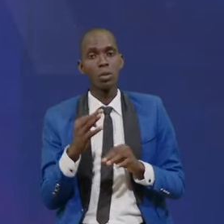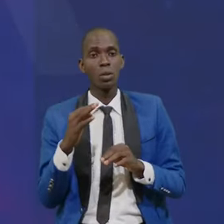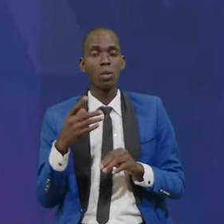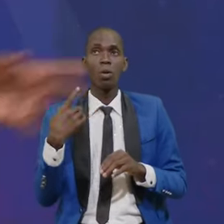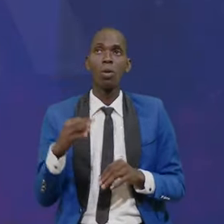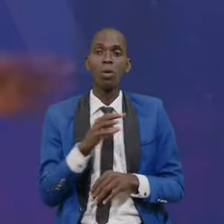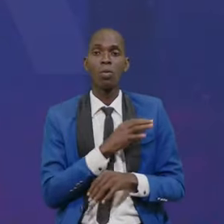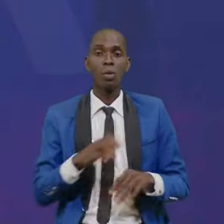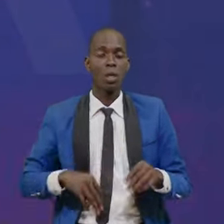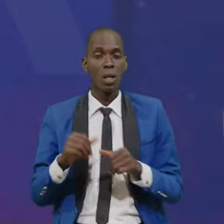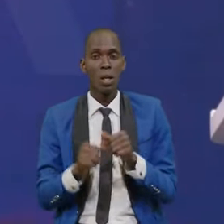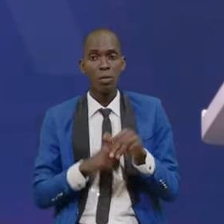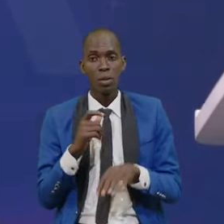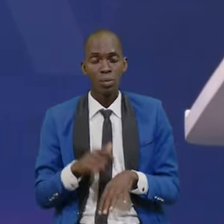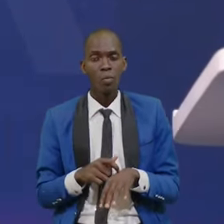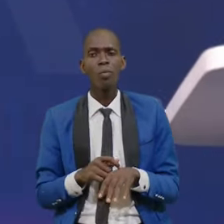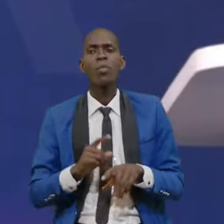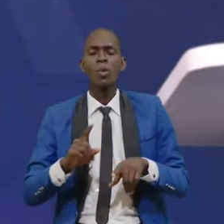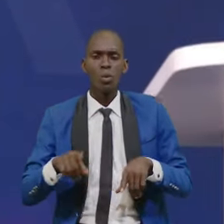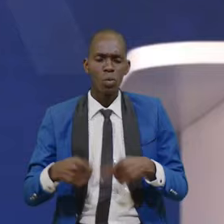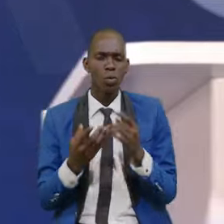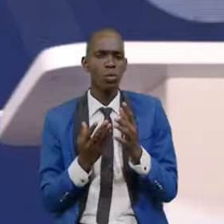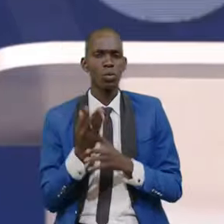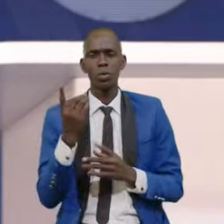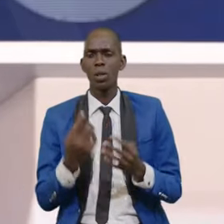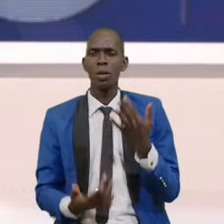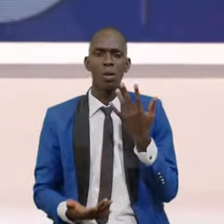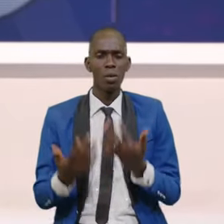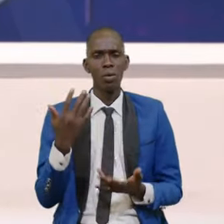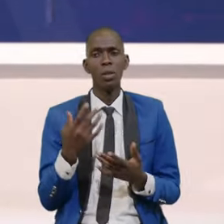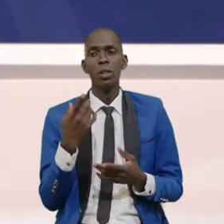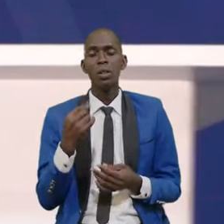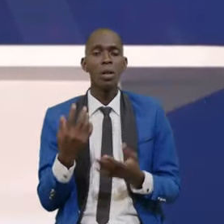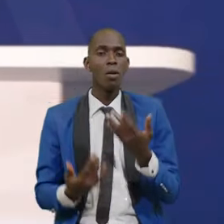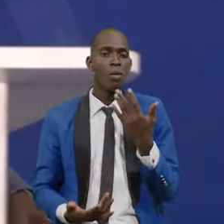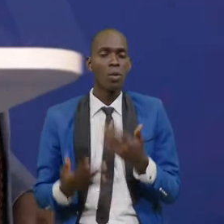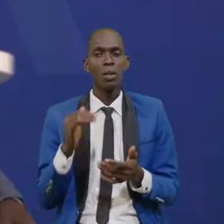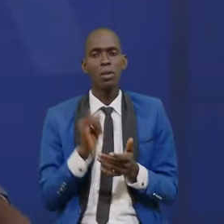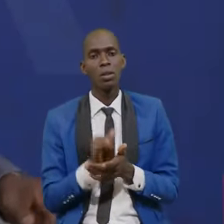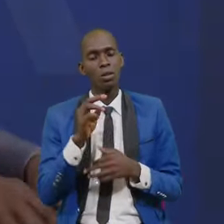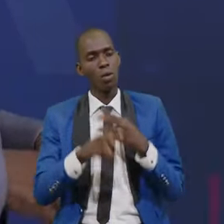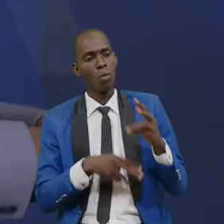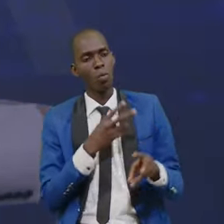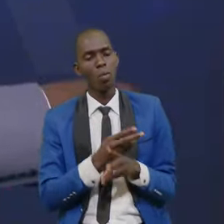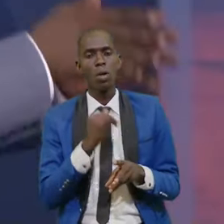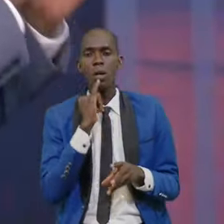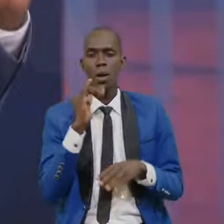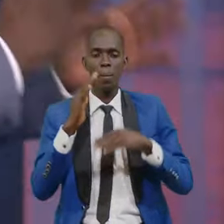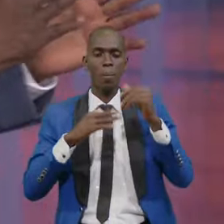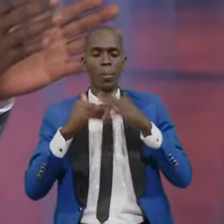time walk through the fire. The fire that the world is building. And they